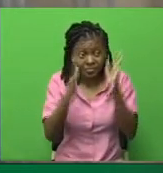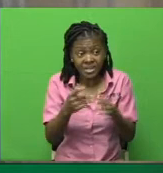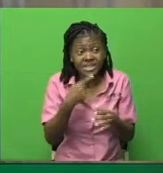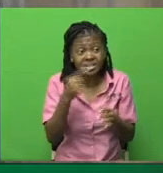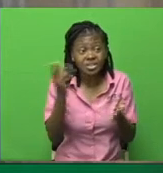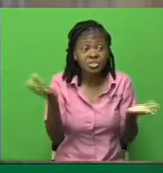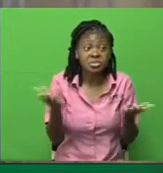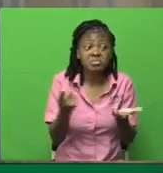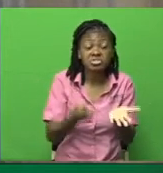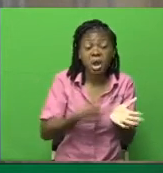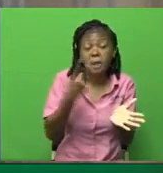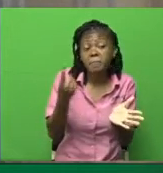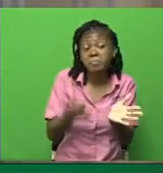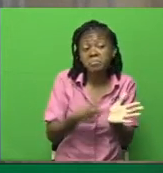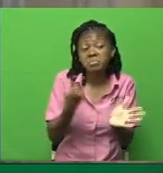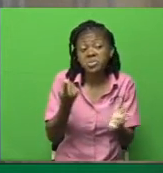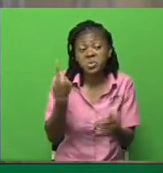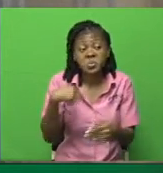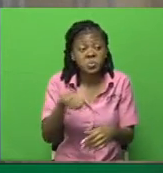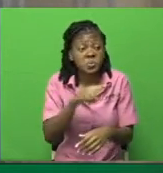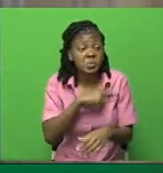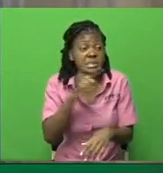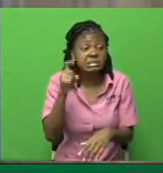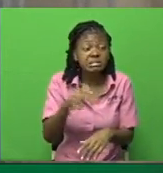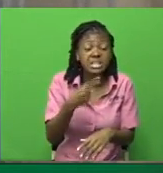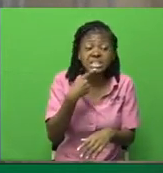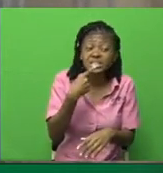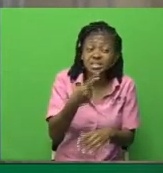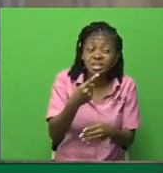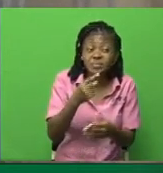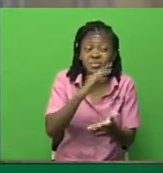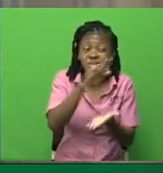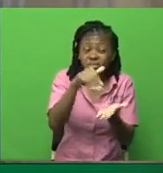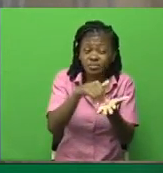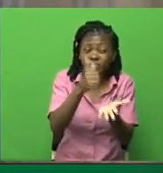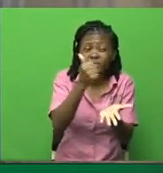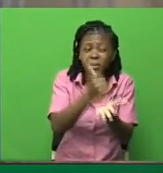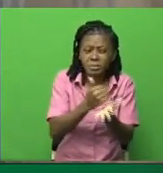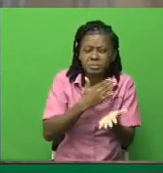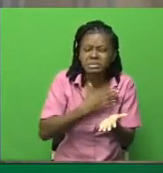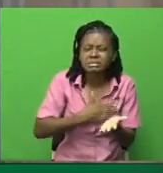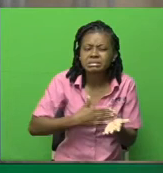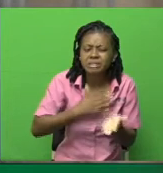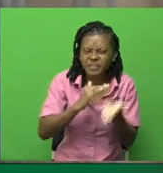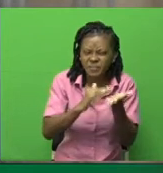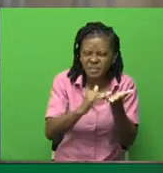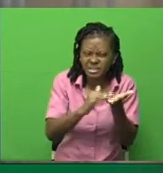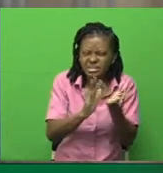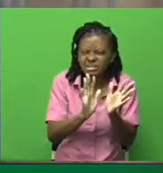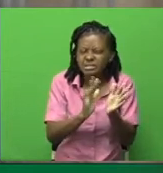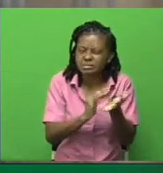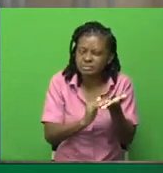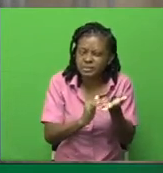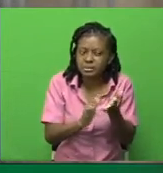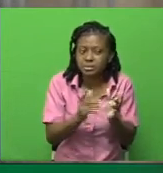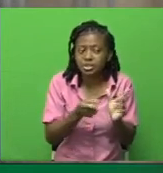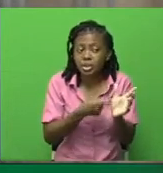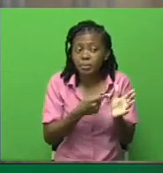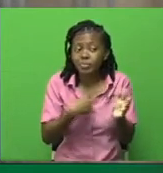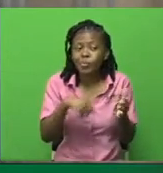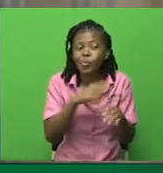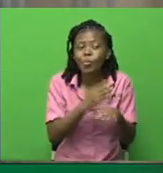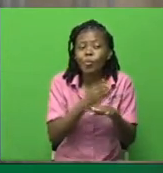had to tell Sandra Brown just ease up a little bit sometimes he went over and overdraft by one percent